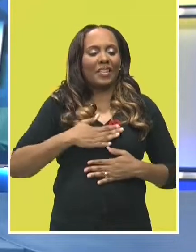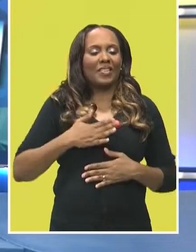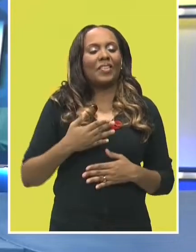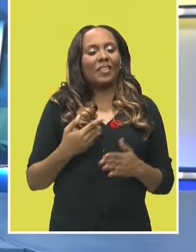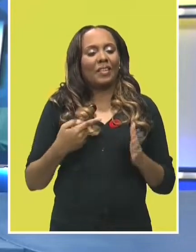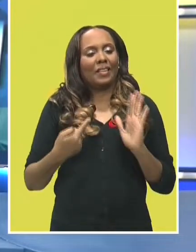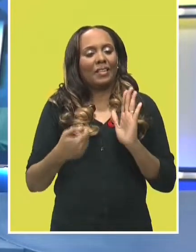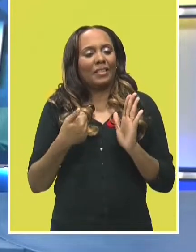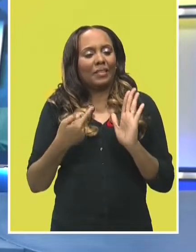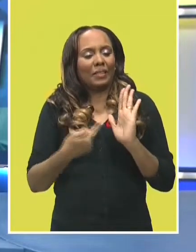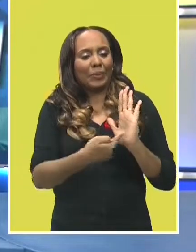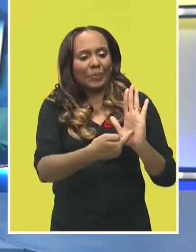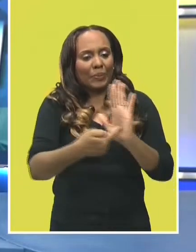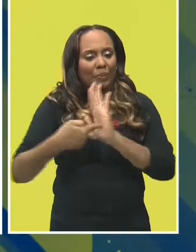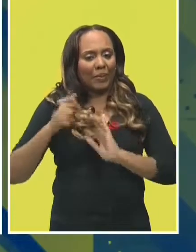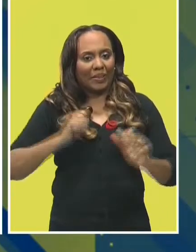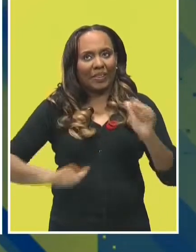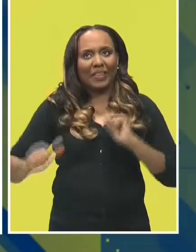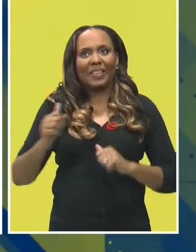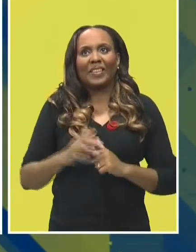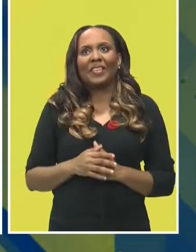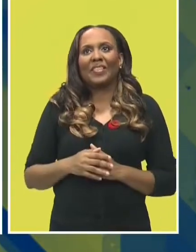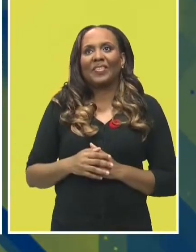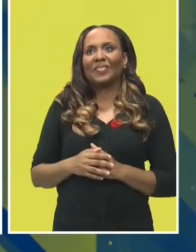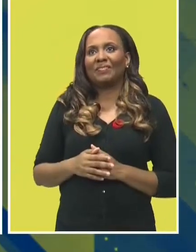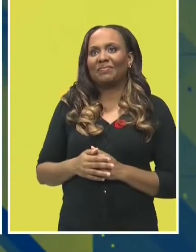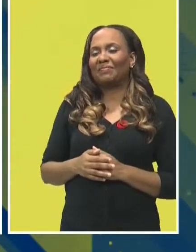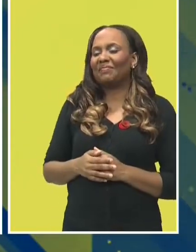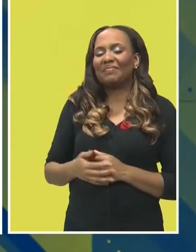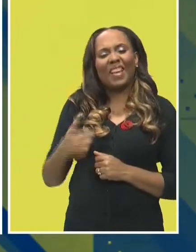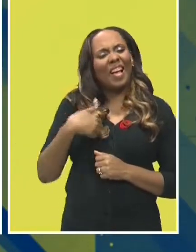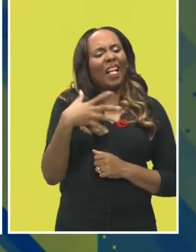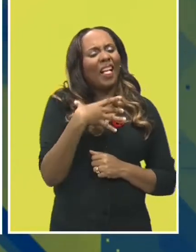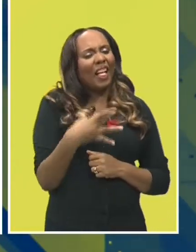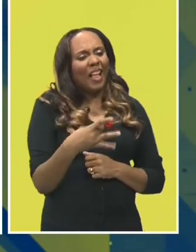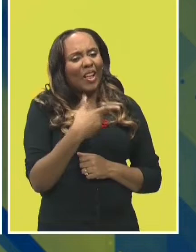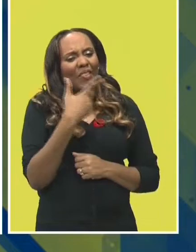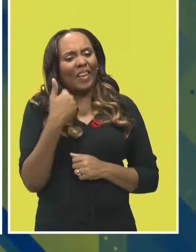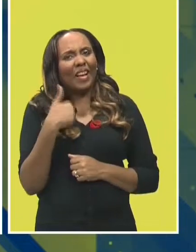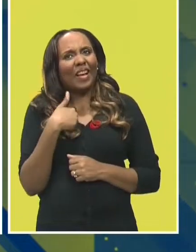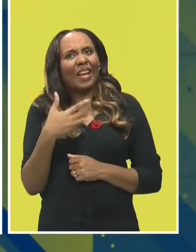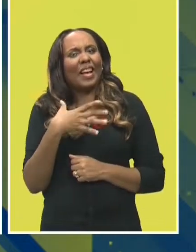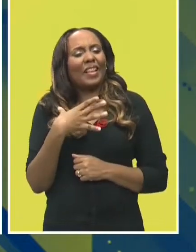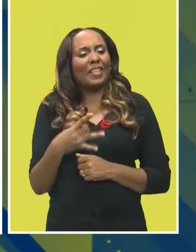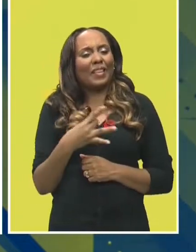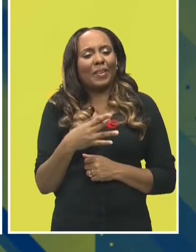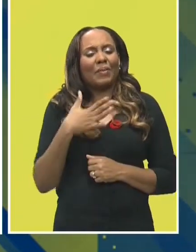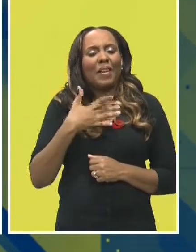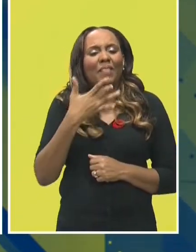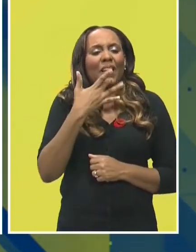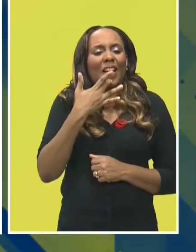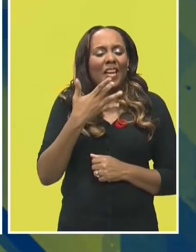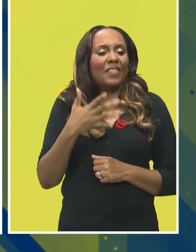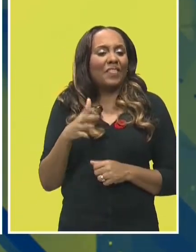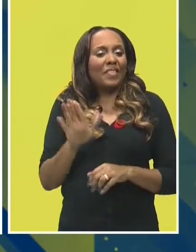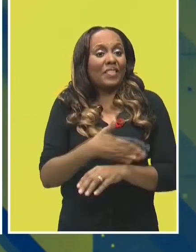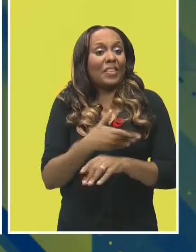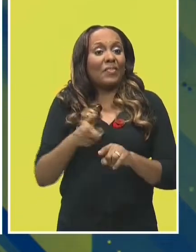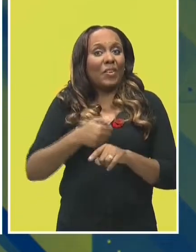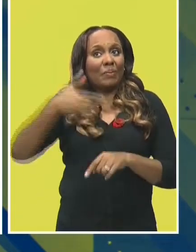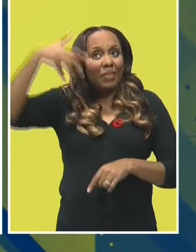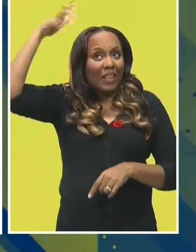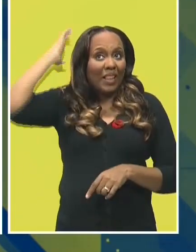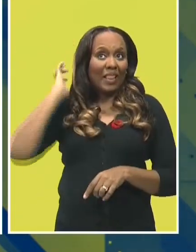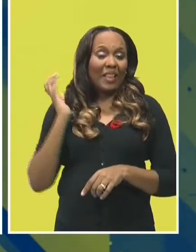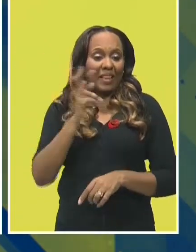enjoyed the show. I like the show because I like the circle of life. It's my favorite song from The Lion King.